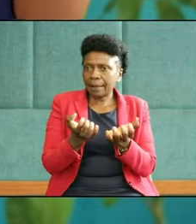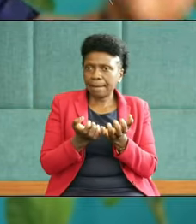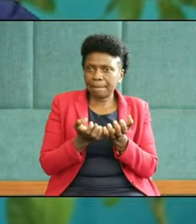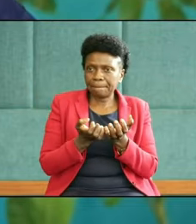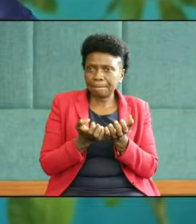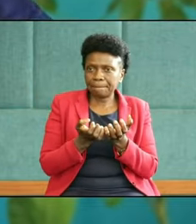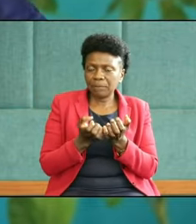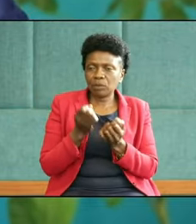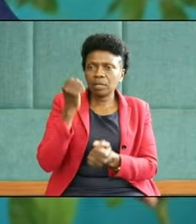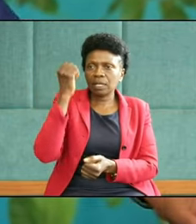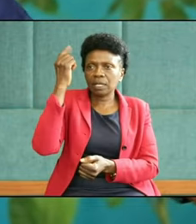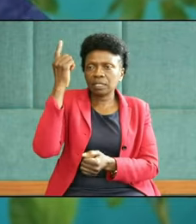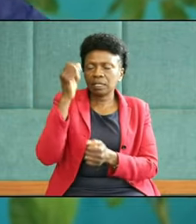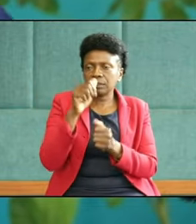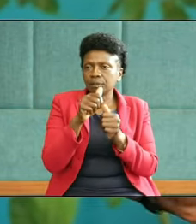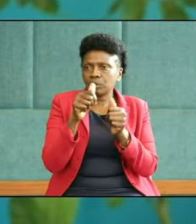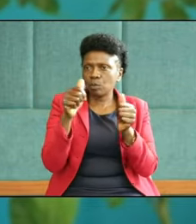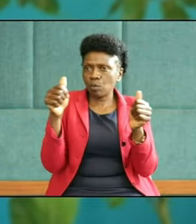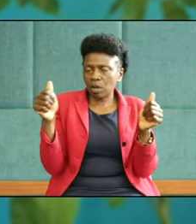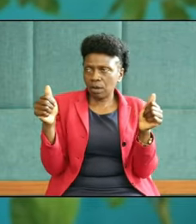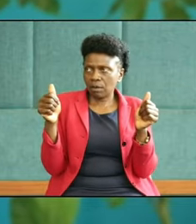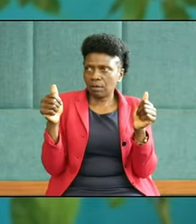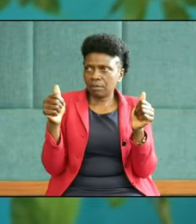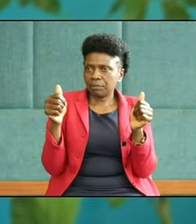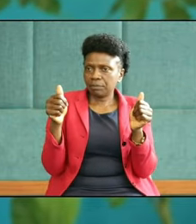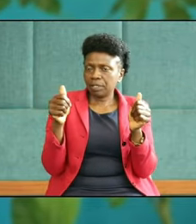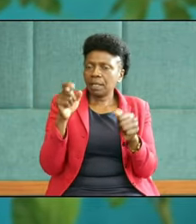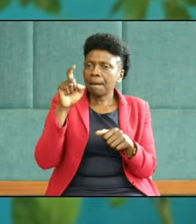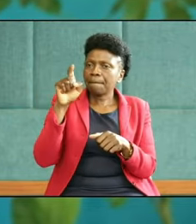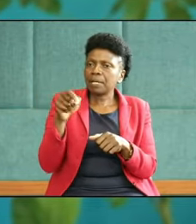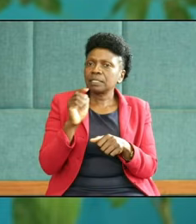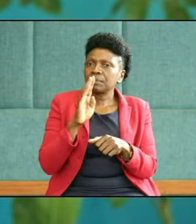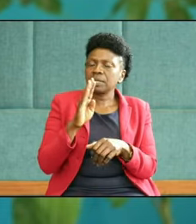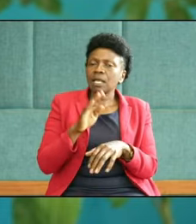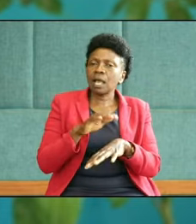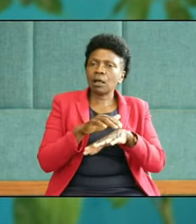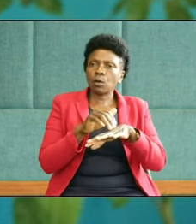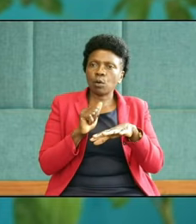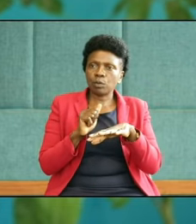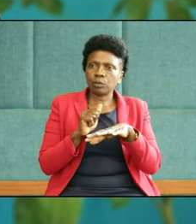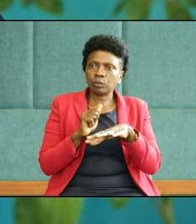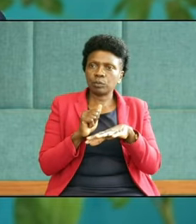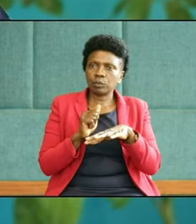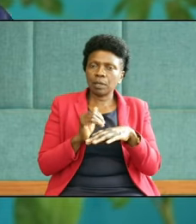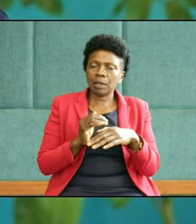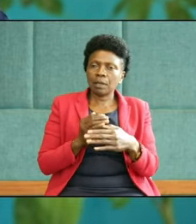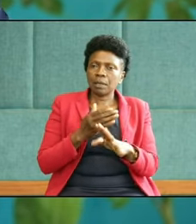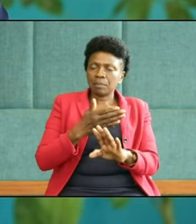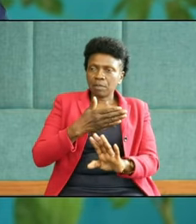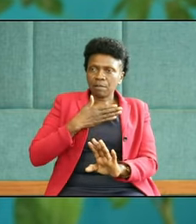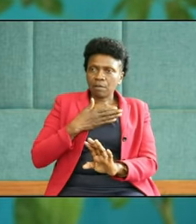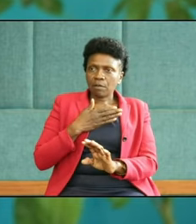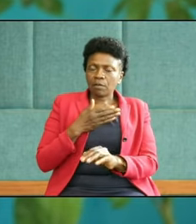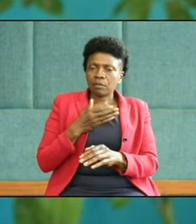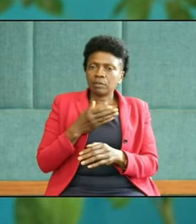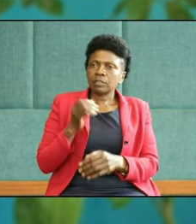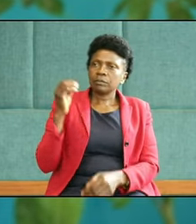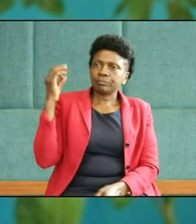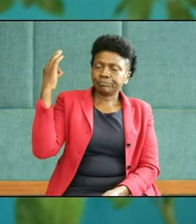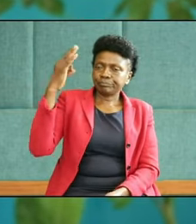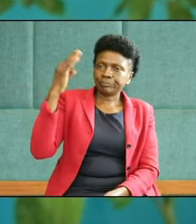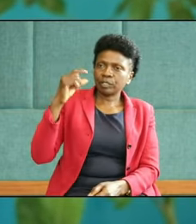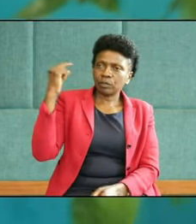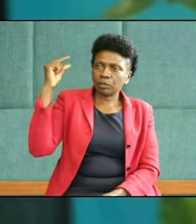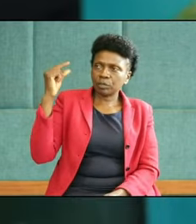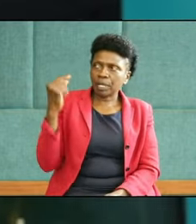to understand there must be a call to prayer when the gospel is being preached. Why must we preach the